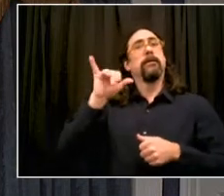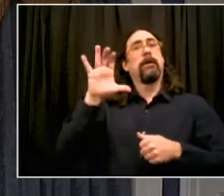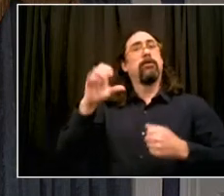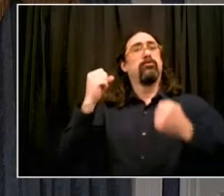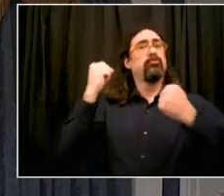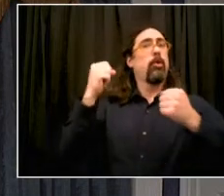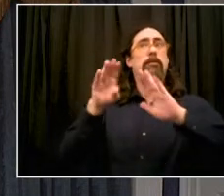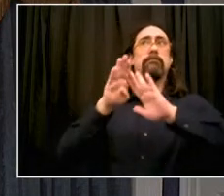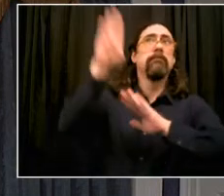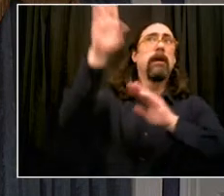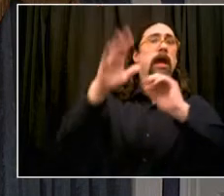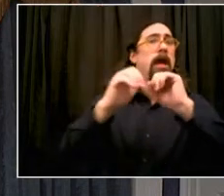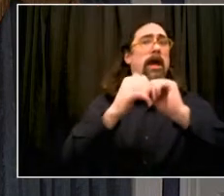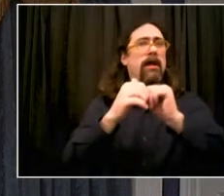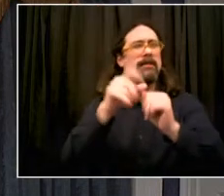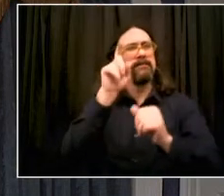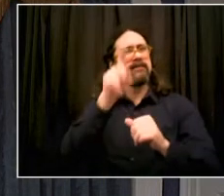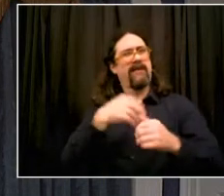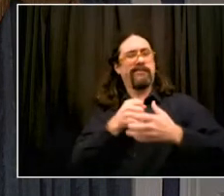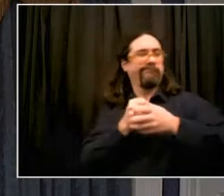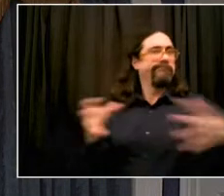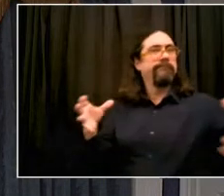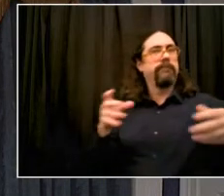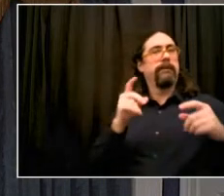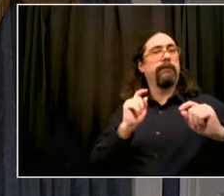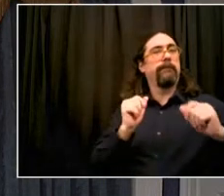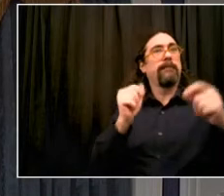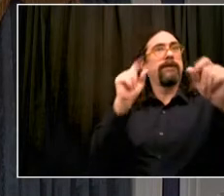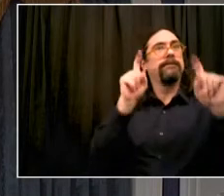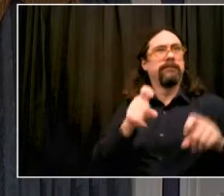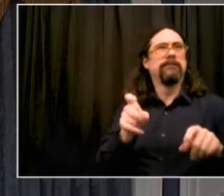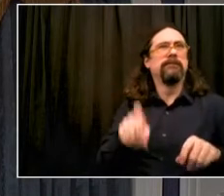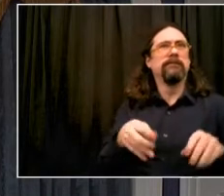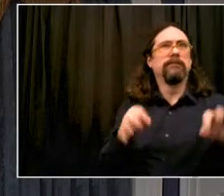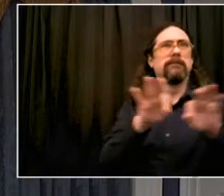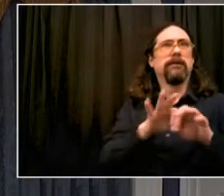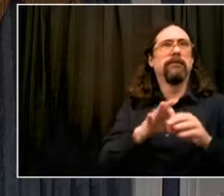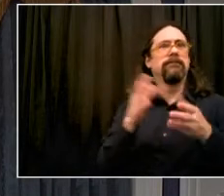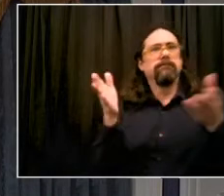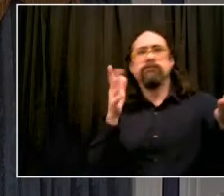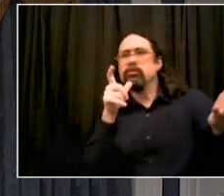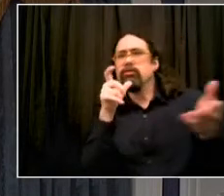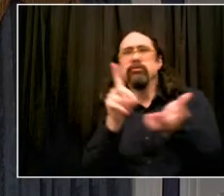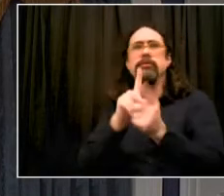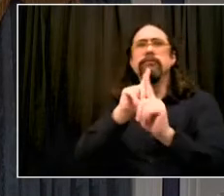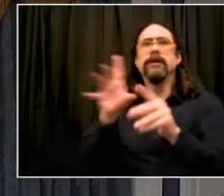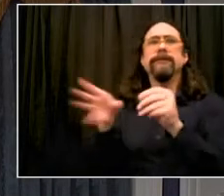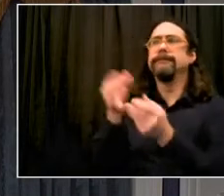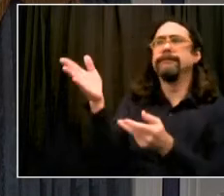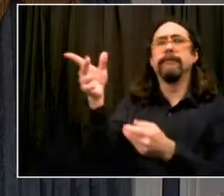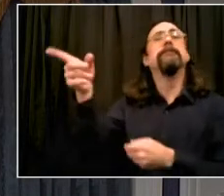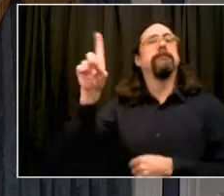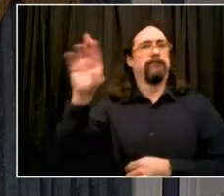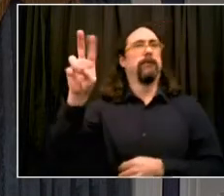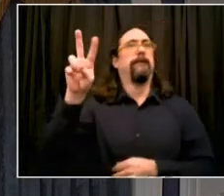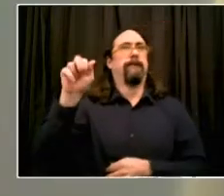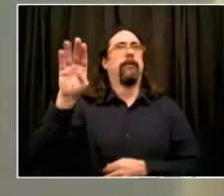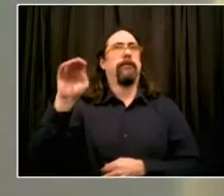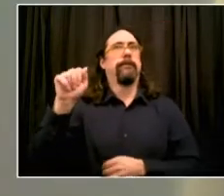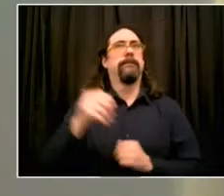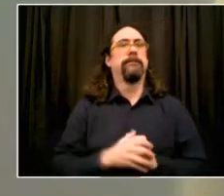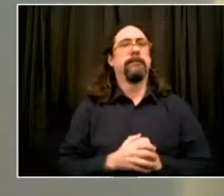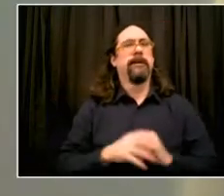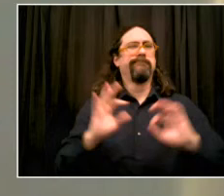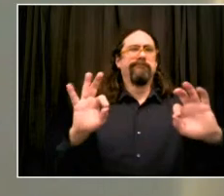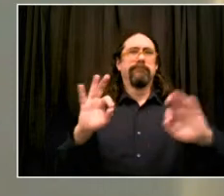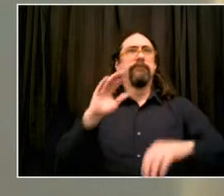Great, thank you very much for the question. As we've all discussed from the beginning of this epidemic, testing is absolutely one of the most important pillars, and